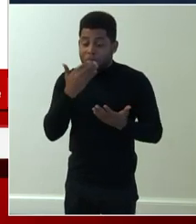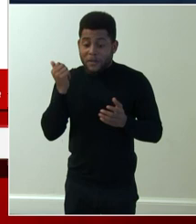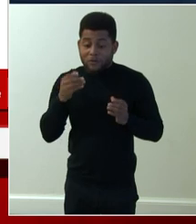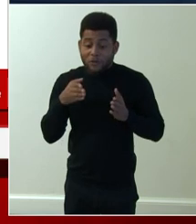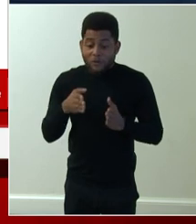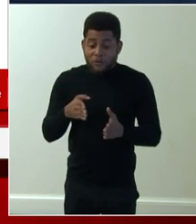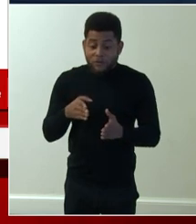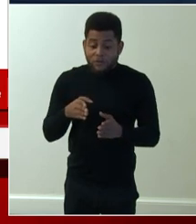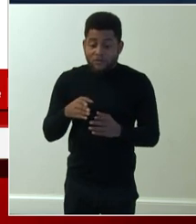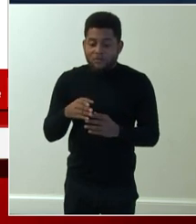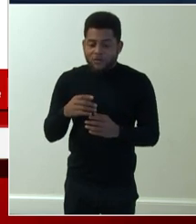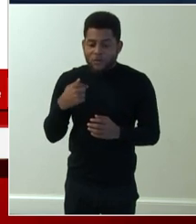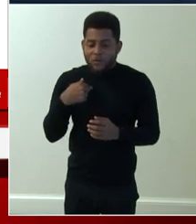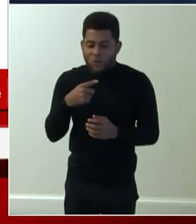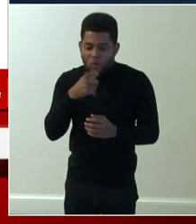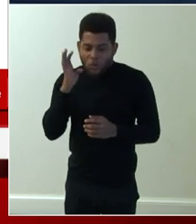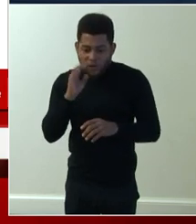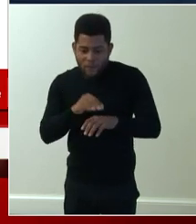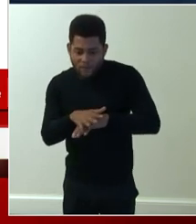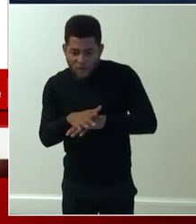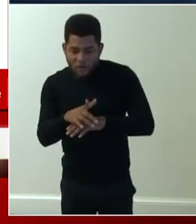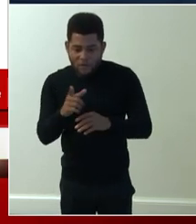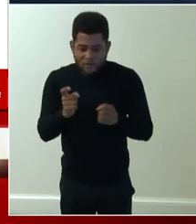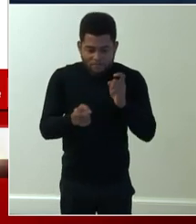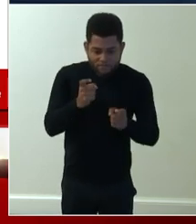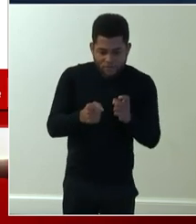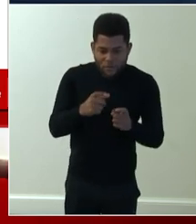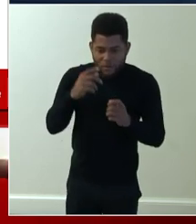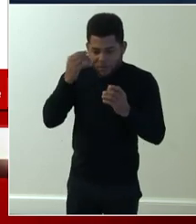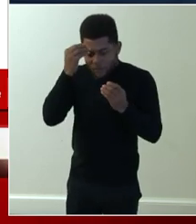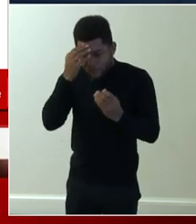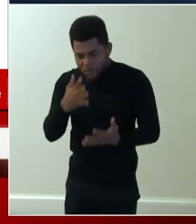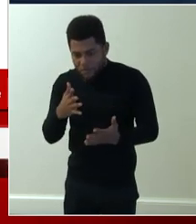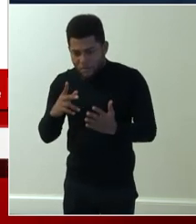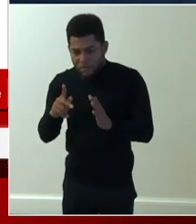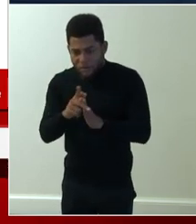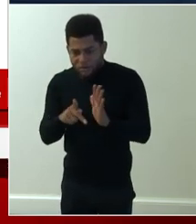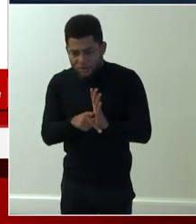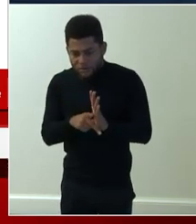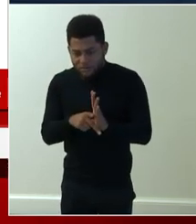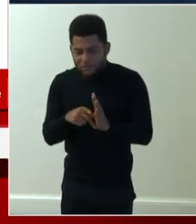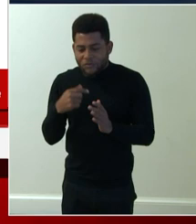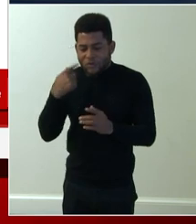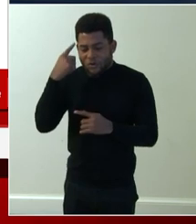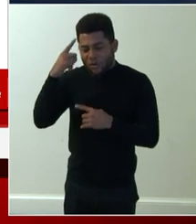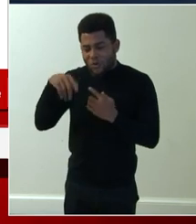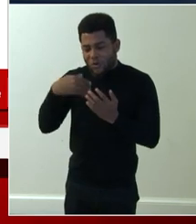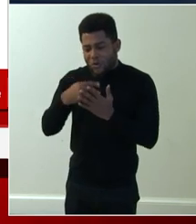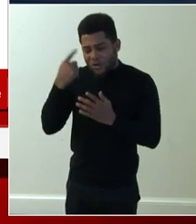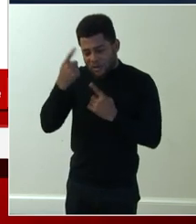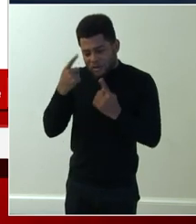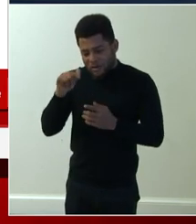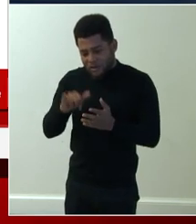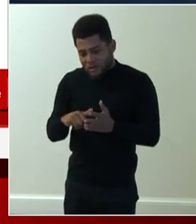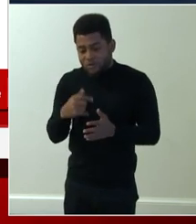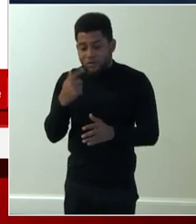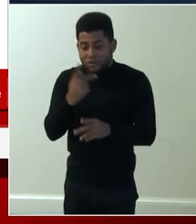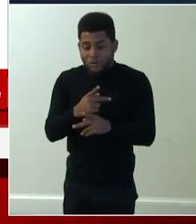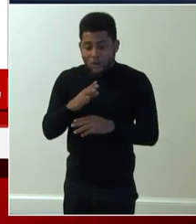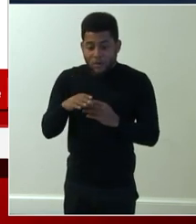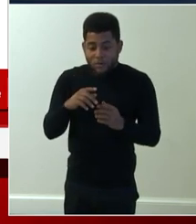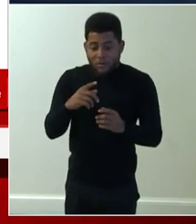going to affect or inform policy or outreach to residents. Whether 7 days makes a difference to that versus 5